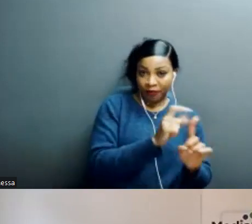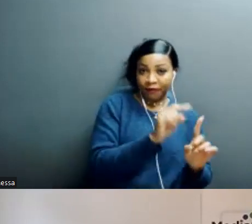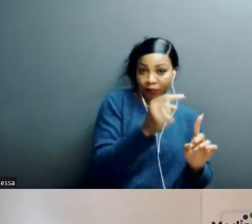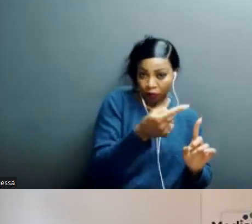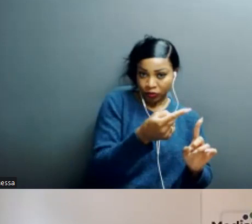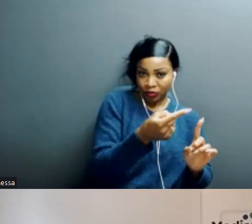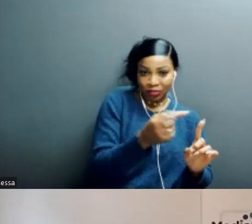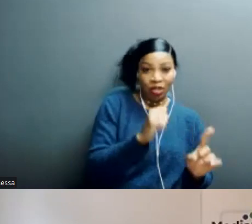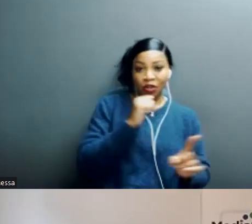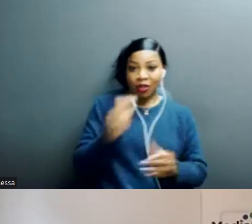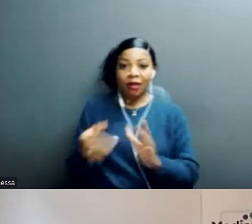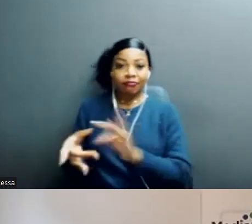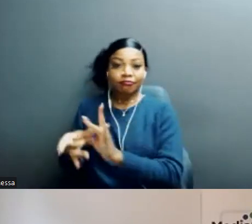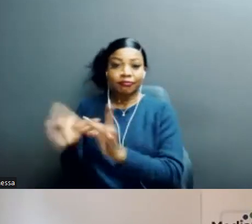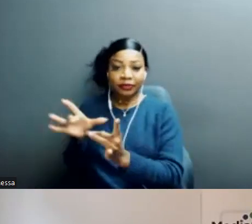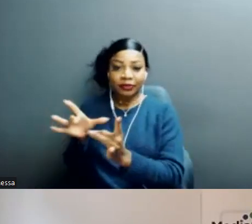out